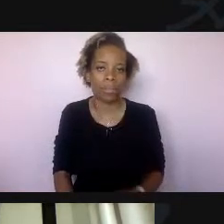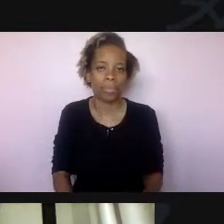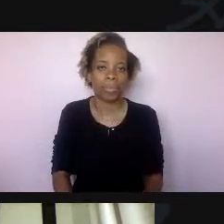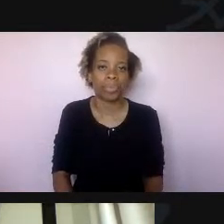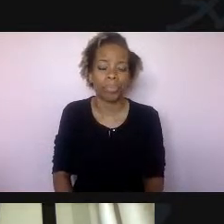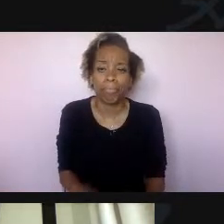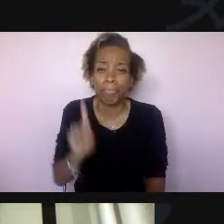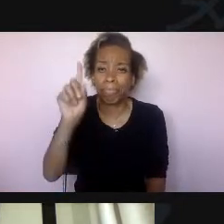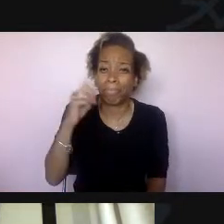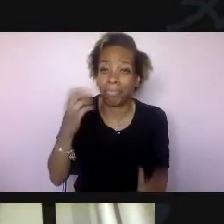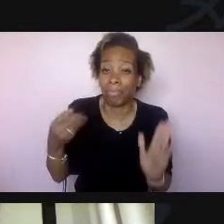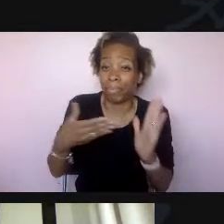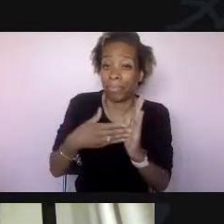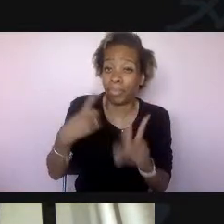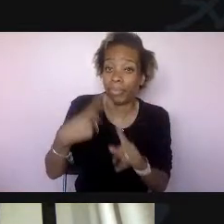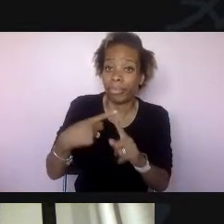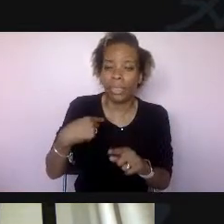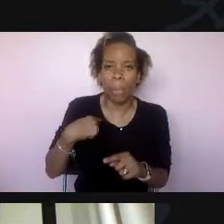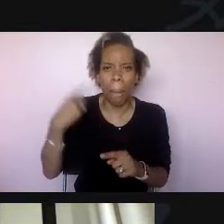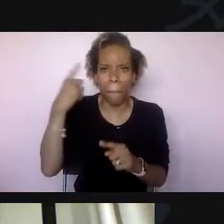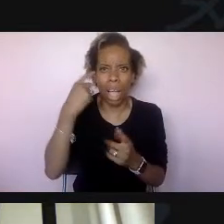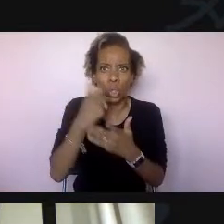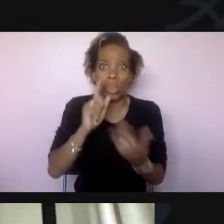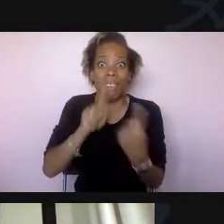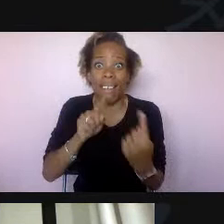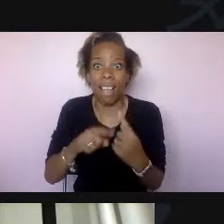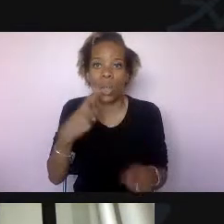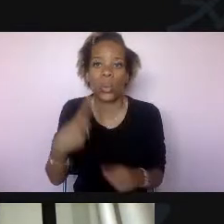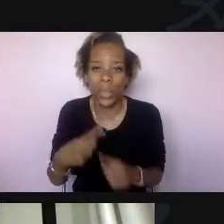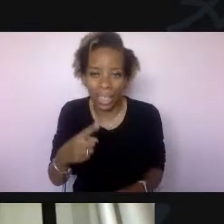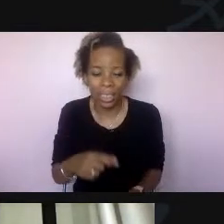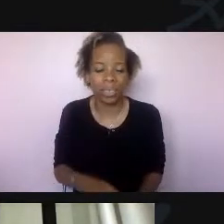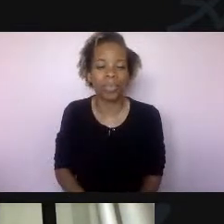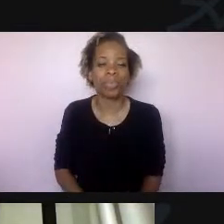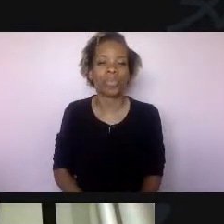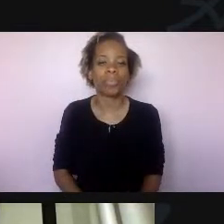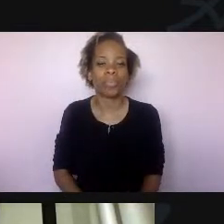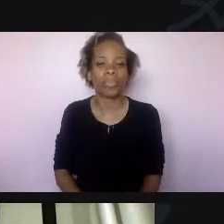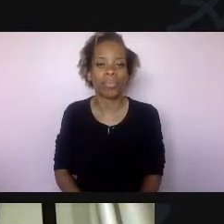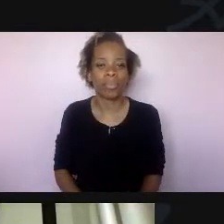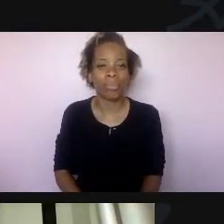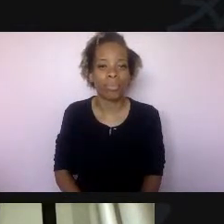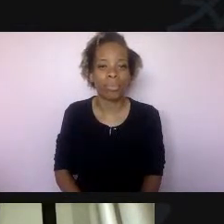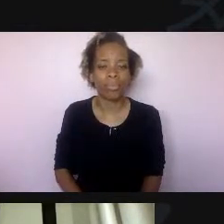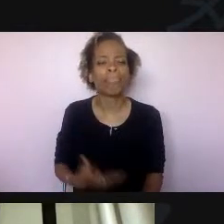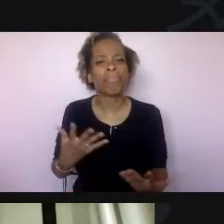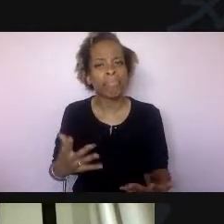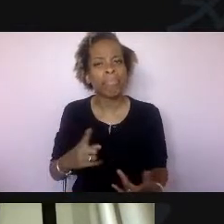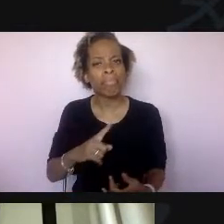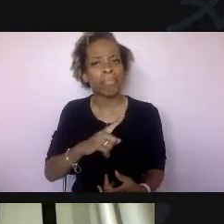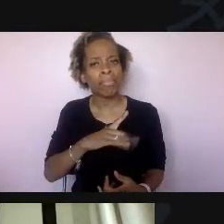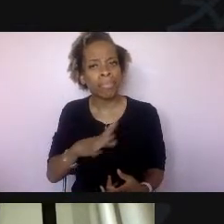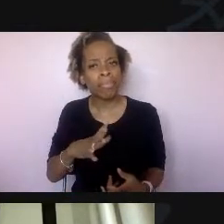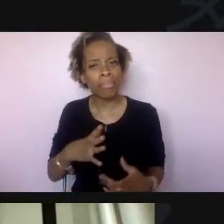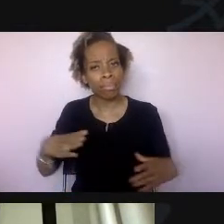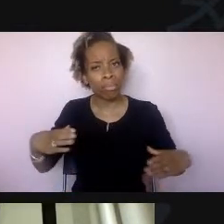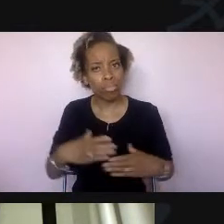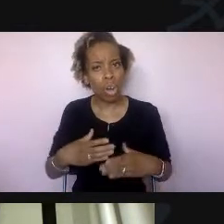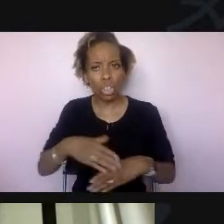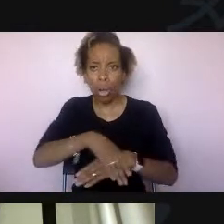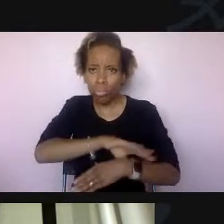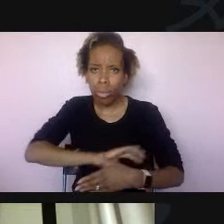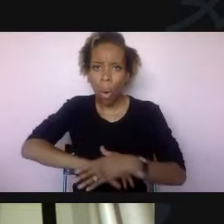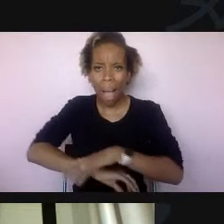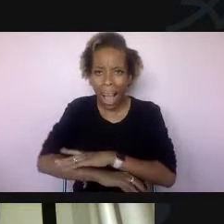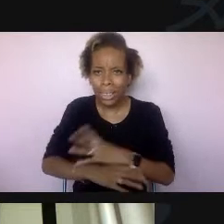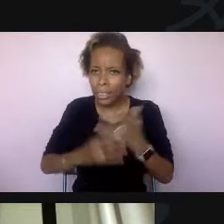because I suppose this is how my mind always works. But I think that we should be looking at whether there's a chance for the branch to be doing something proactive in response to Black Lives